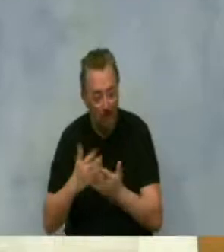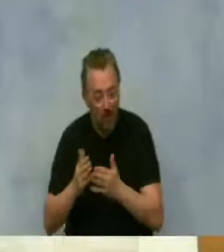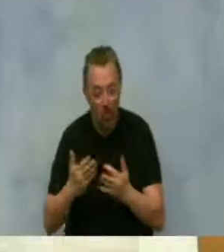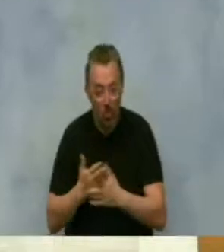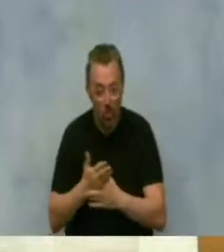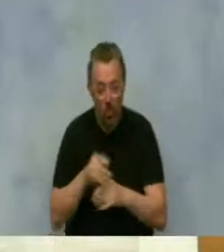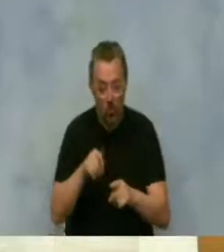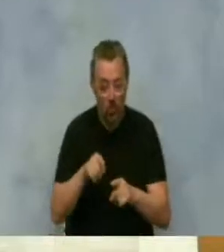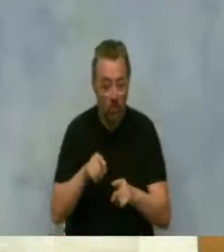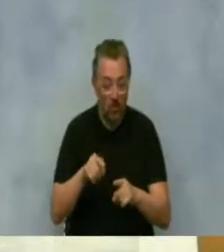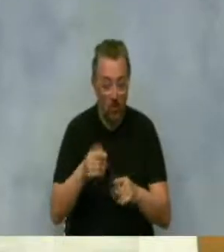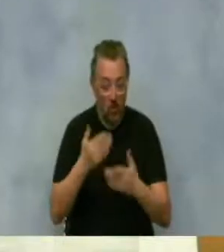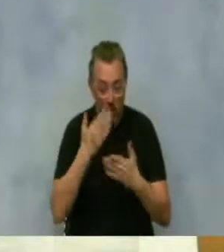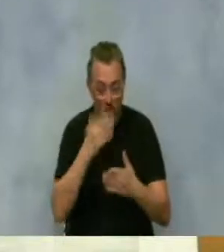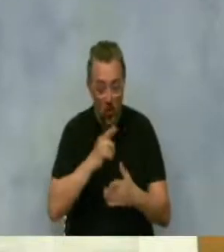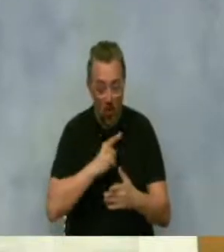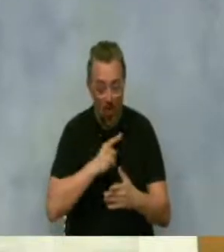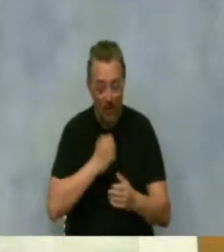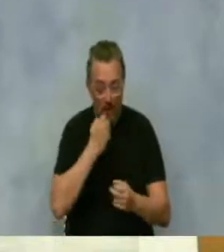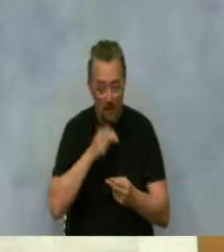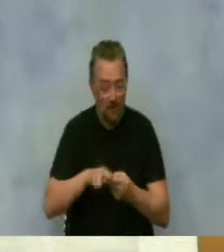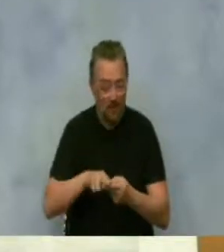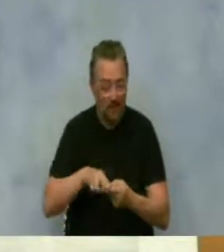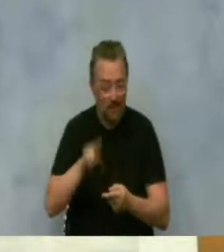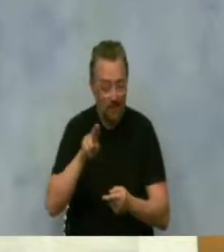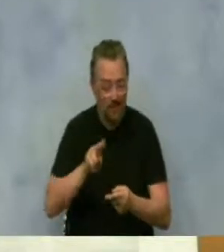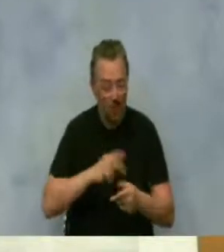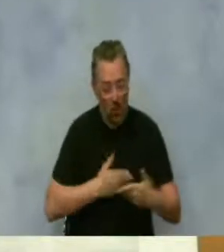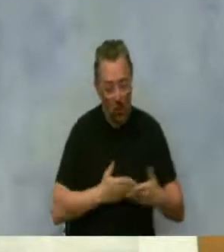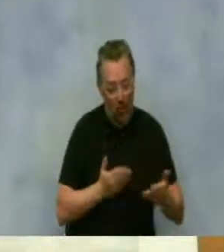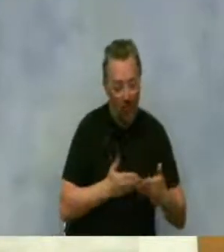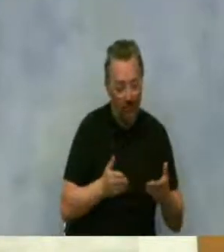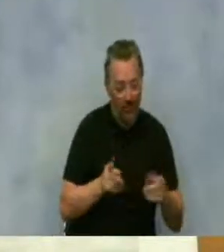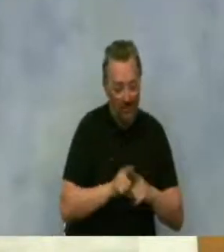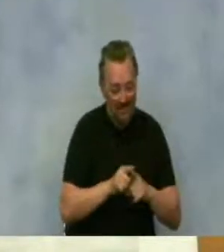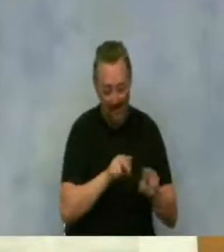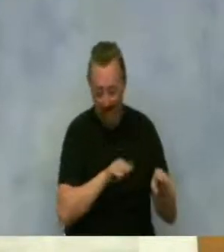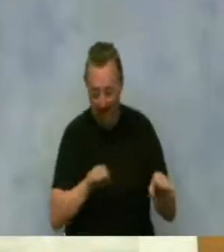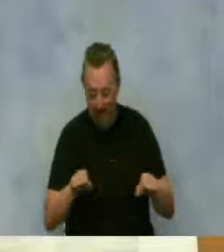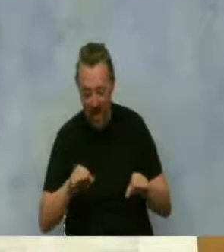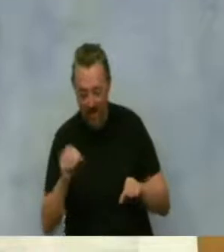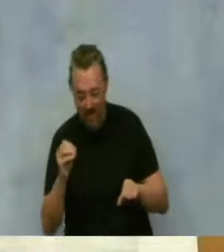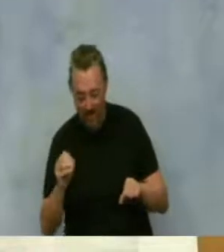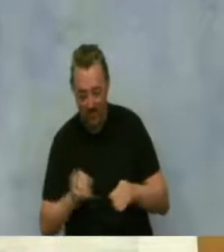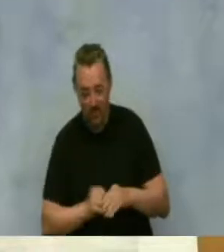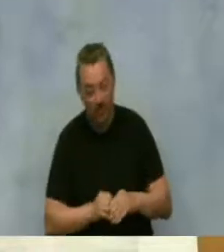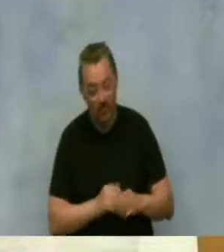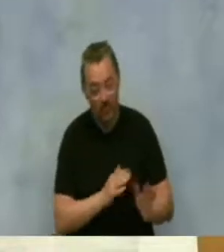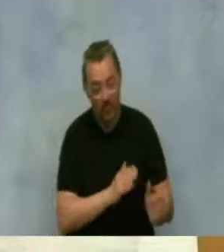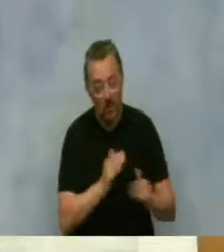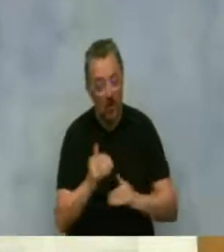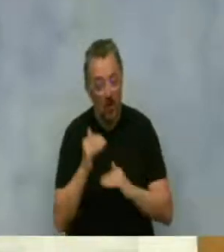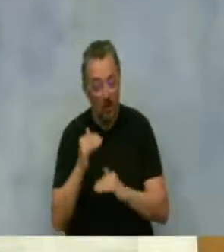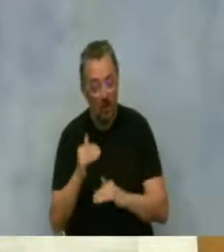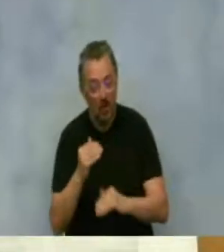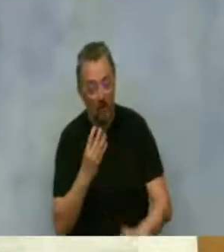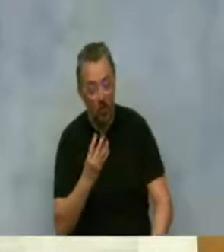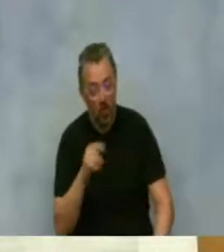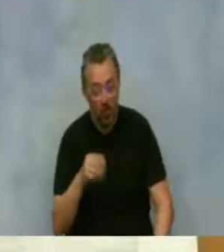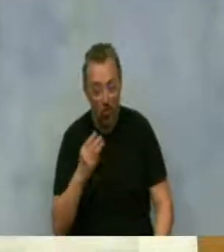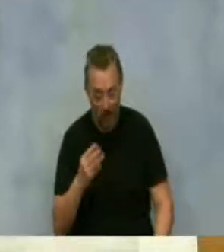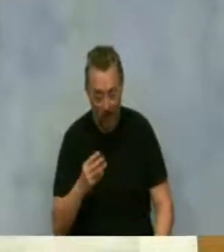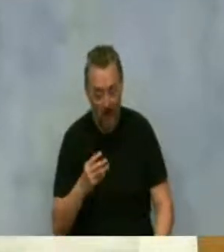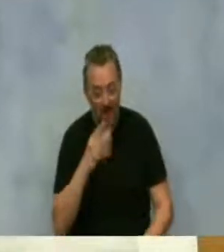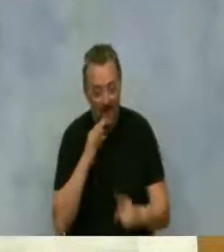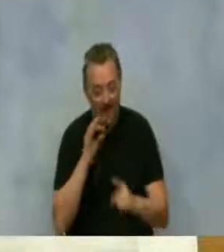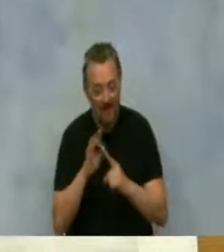would reflect the increase in our absence percentage as well. Section 4.3 details that